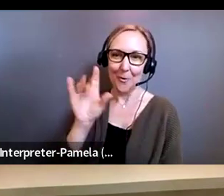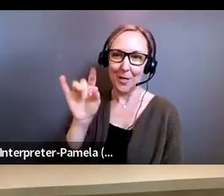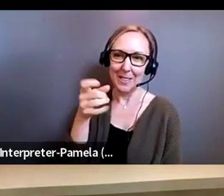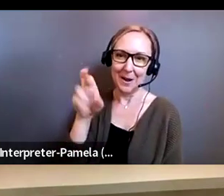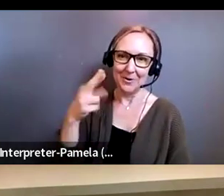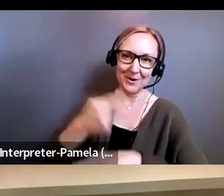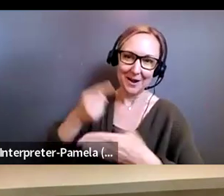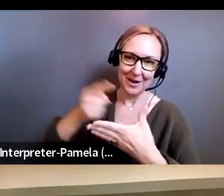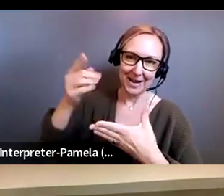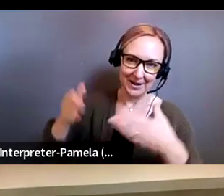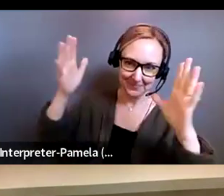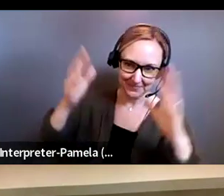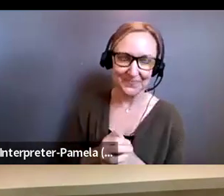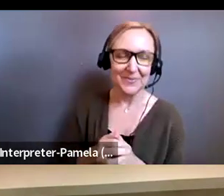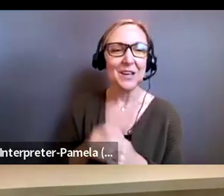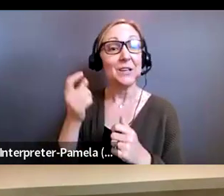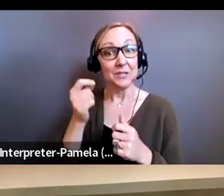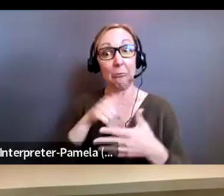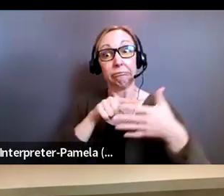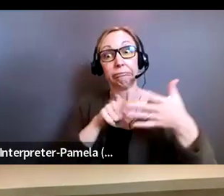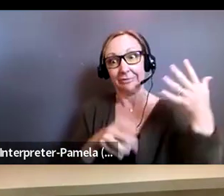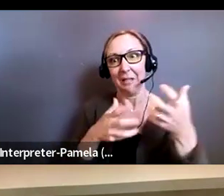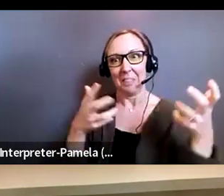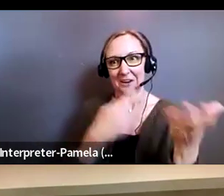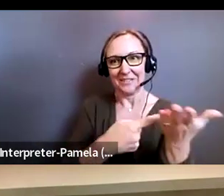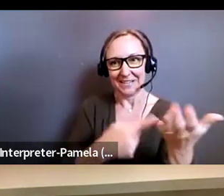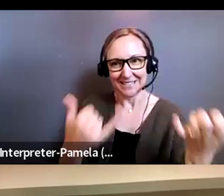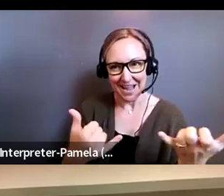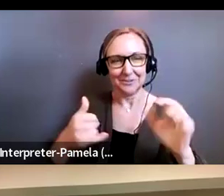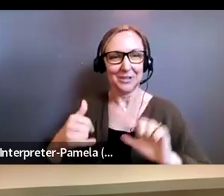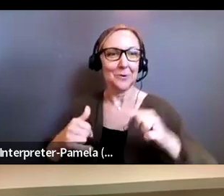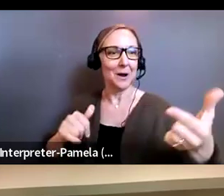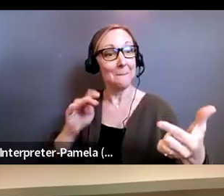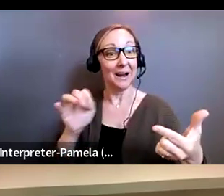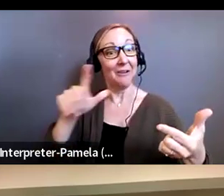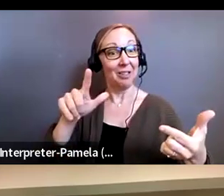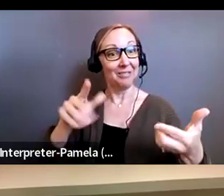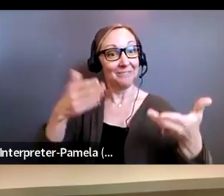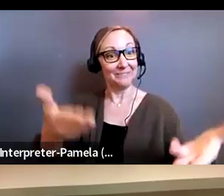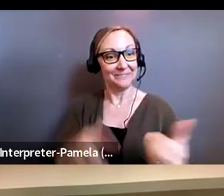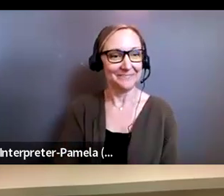well. So a little bit of a big agenda. I will throw it over to Michael Mercado next.